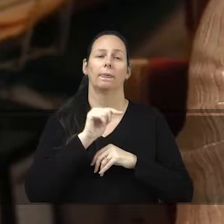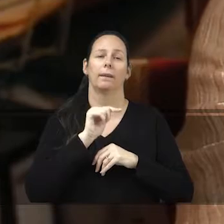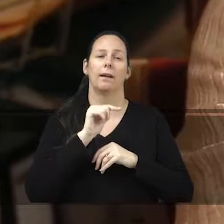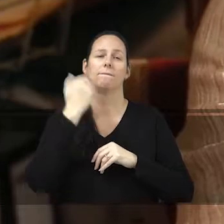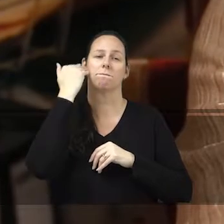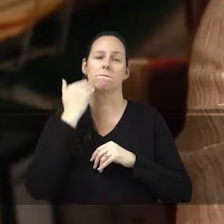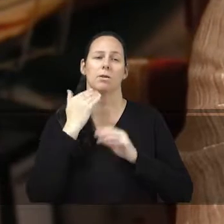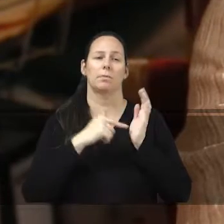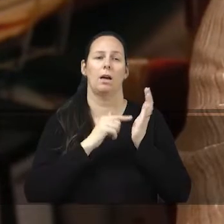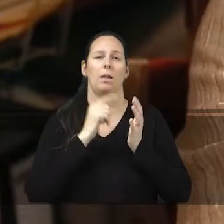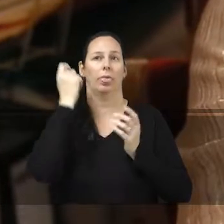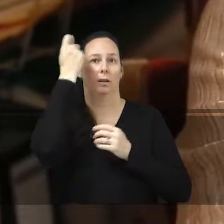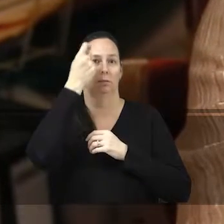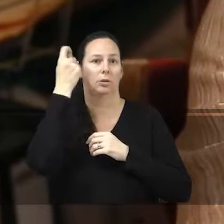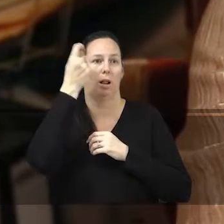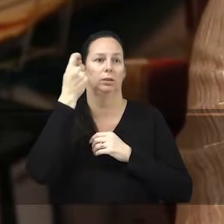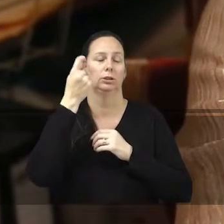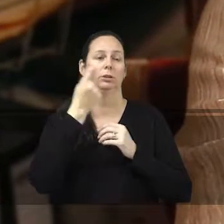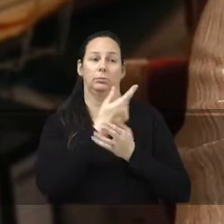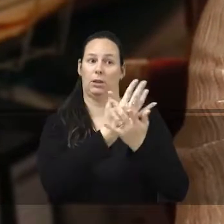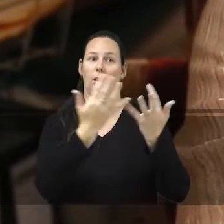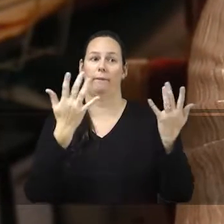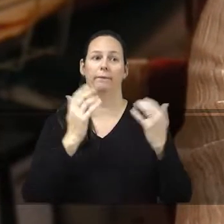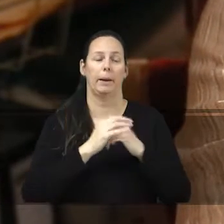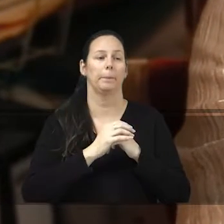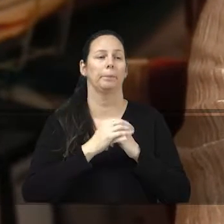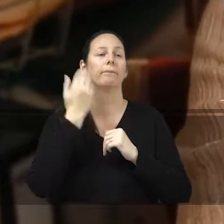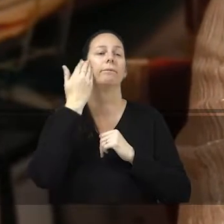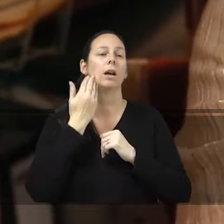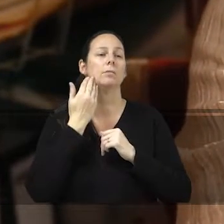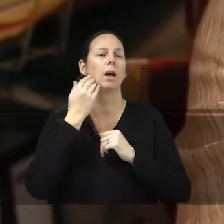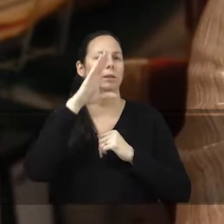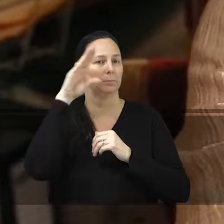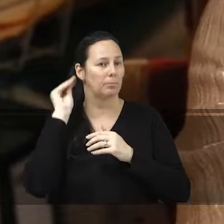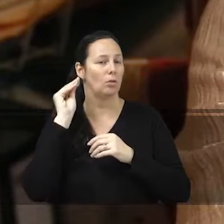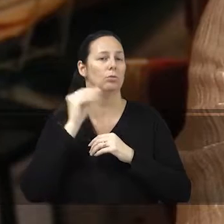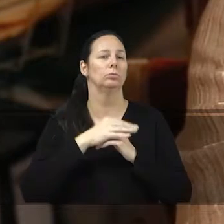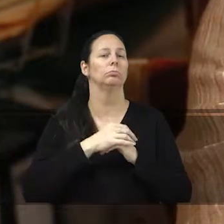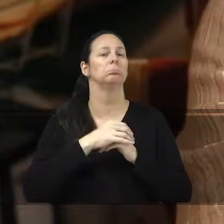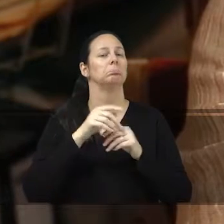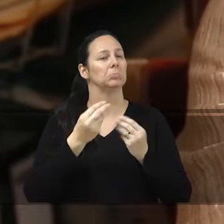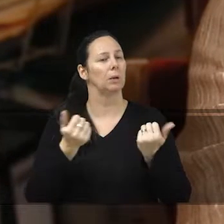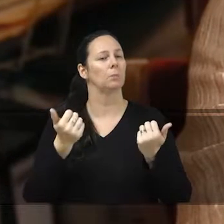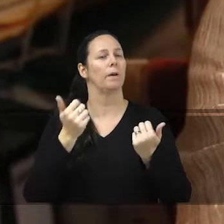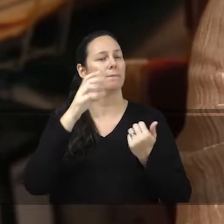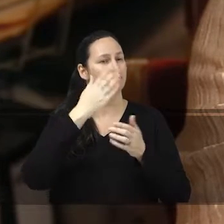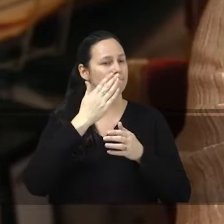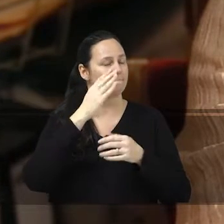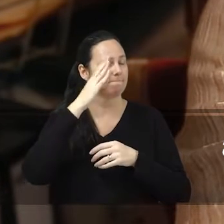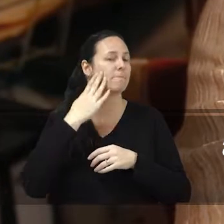There are female theologians, many of them, female experts, and there were some female experts at the Synod.